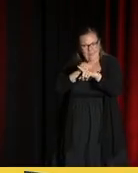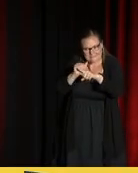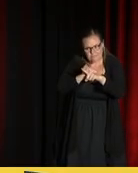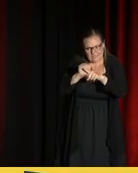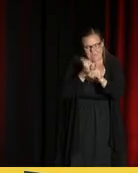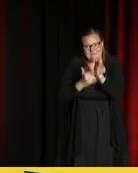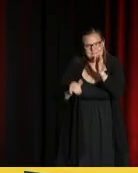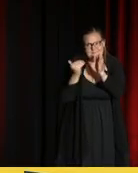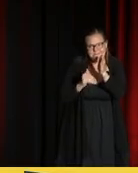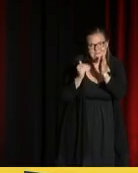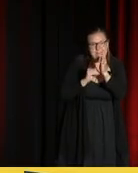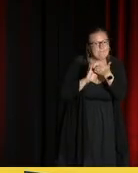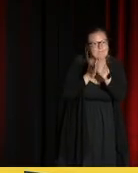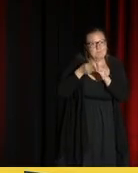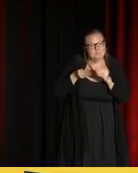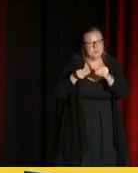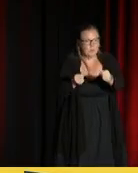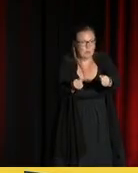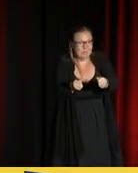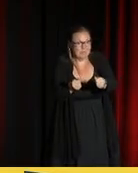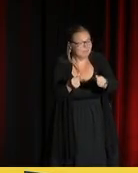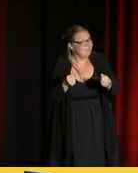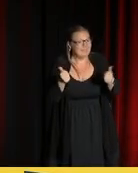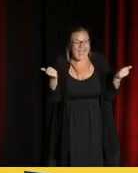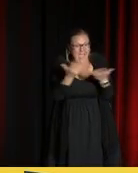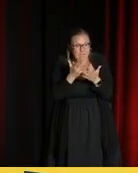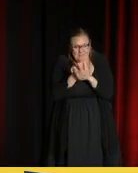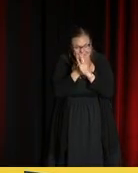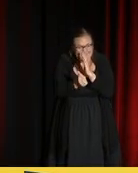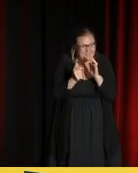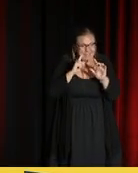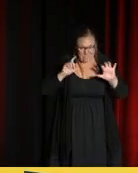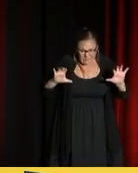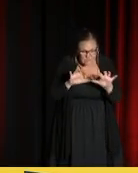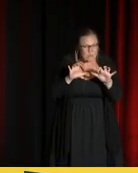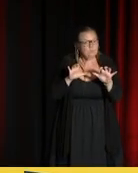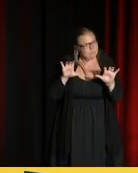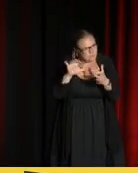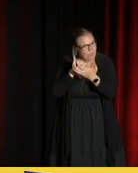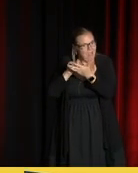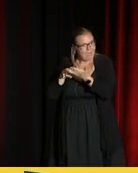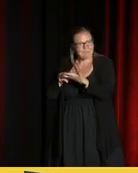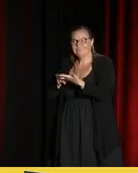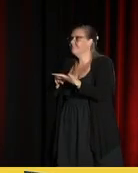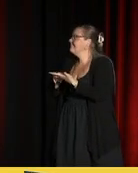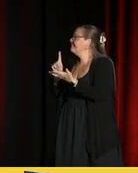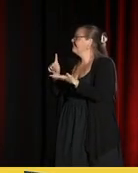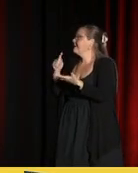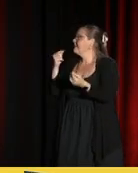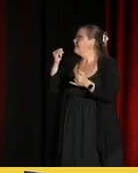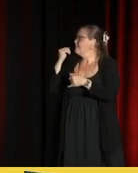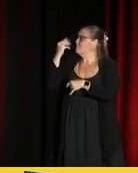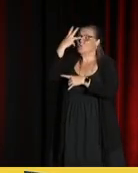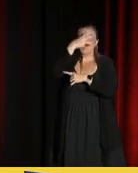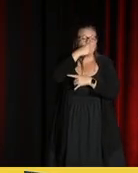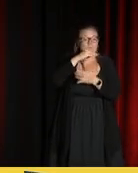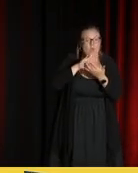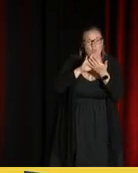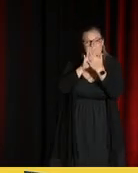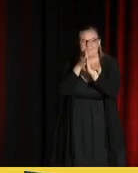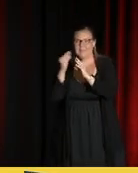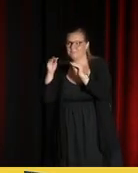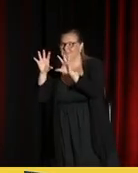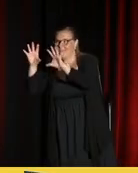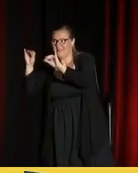again so it's smooth. We do that with every task. And then the last thing there, beautiful, becomes